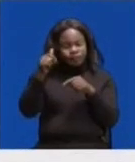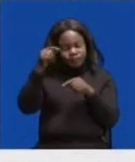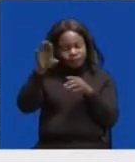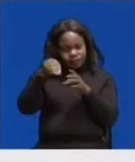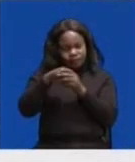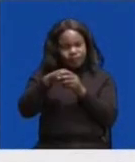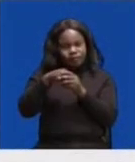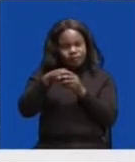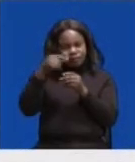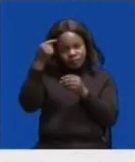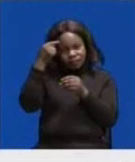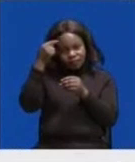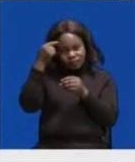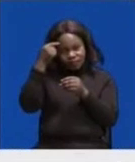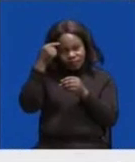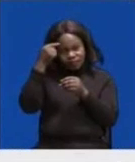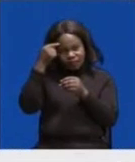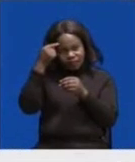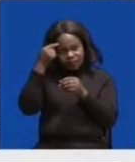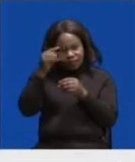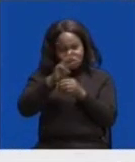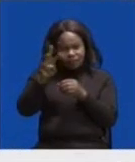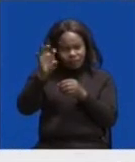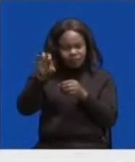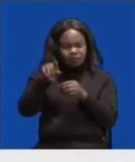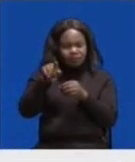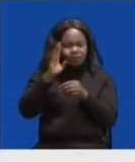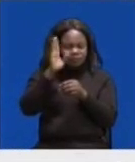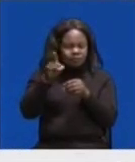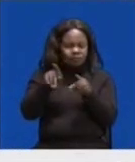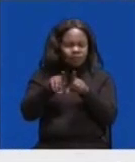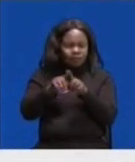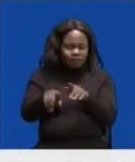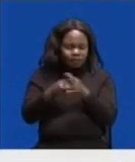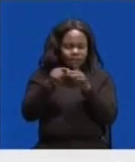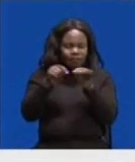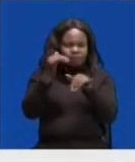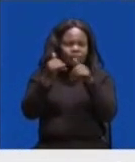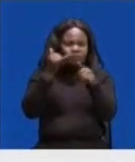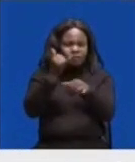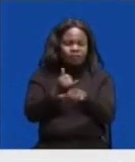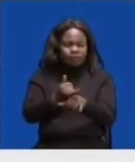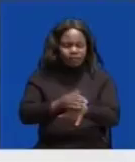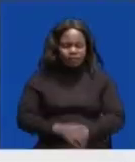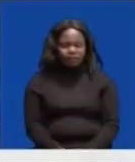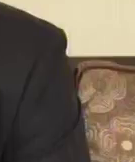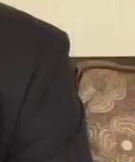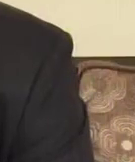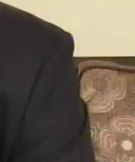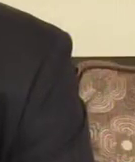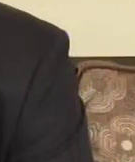its Kalengwa copper mine in northwestern province, which is also earmarked to commence operations this year. So with